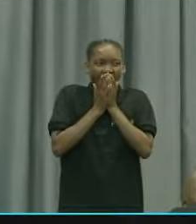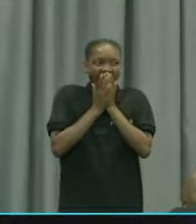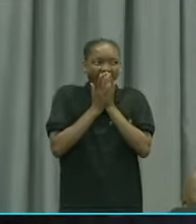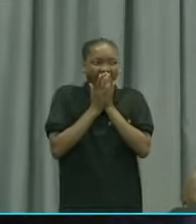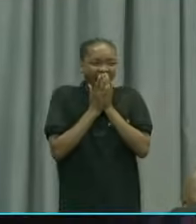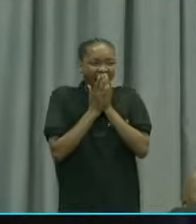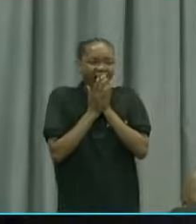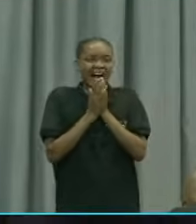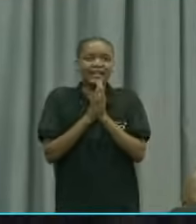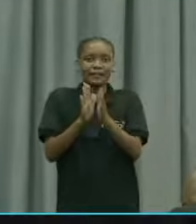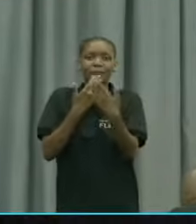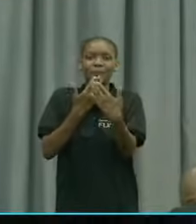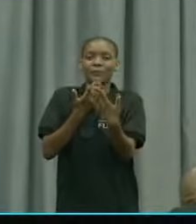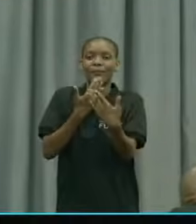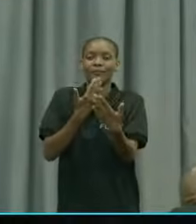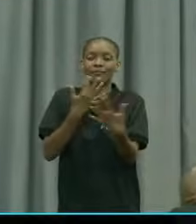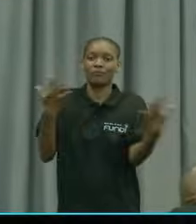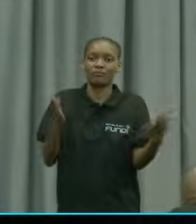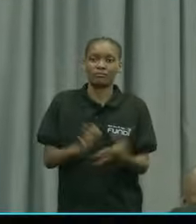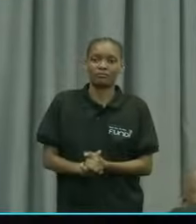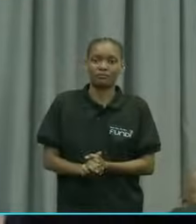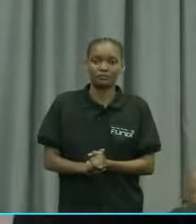No, thank you very much.